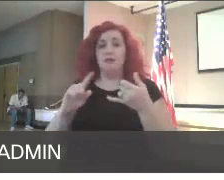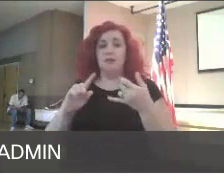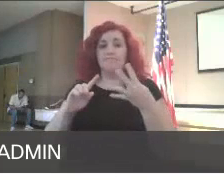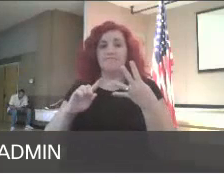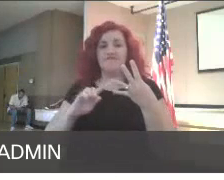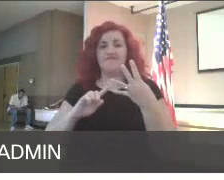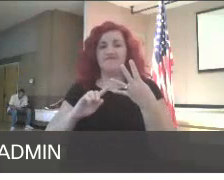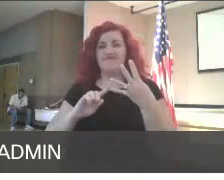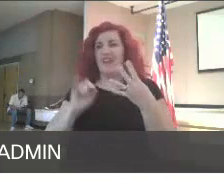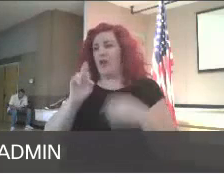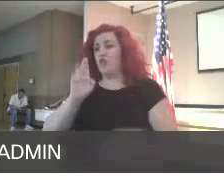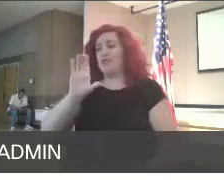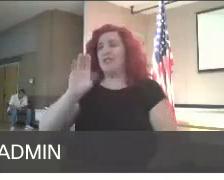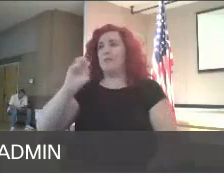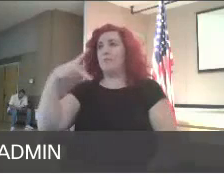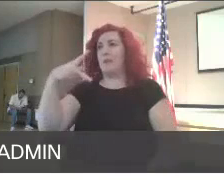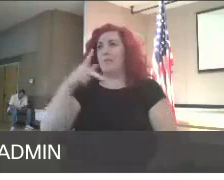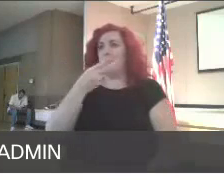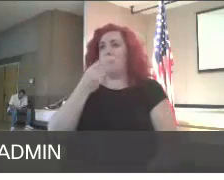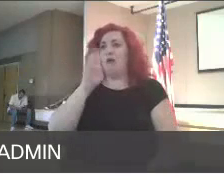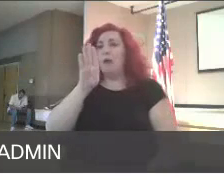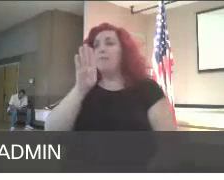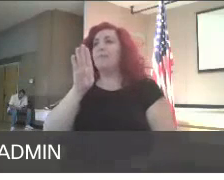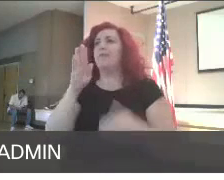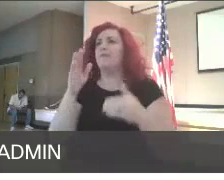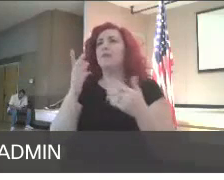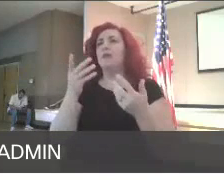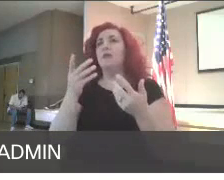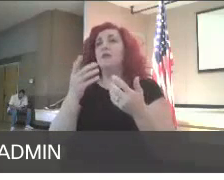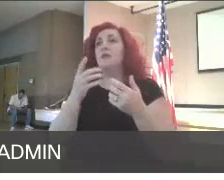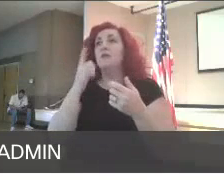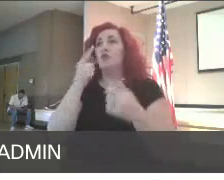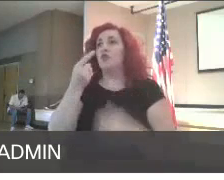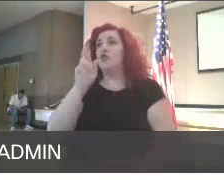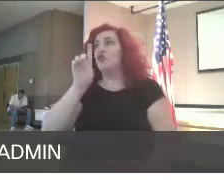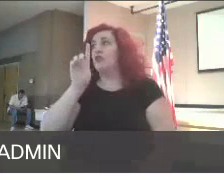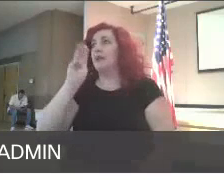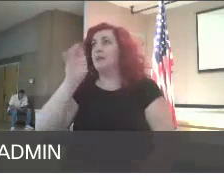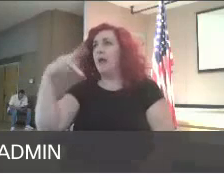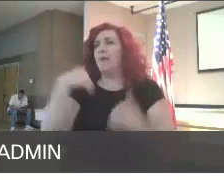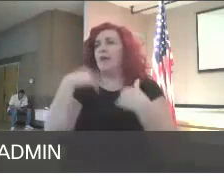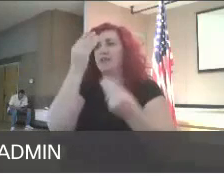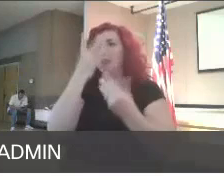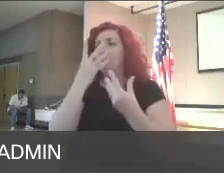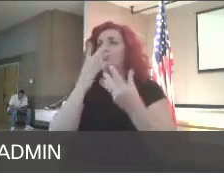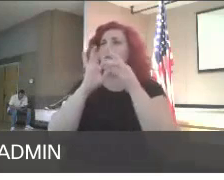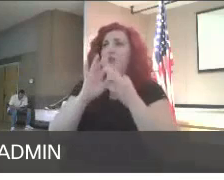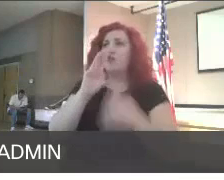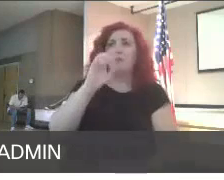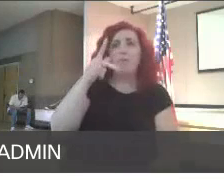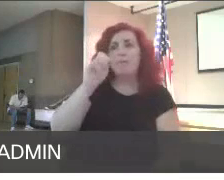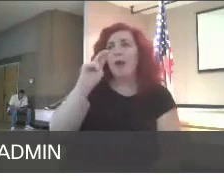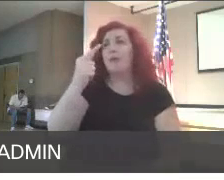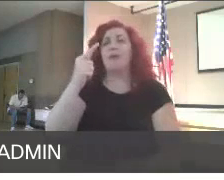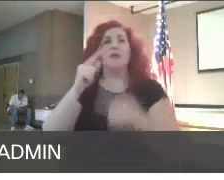The last thing that we have that's mentioned there is the IRC mapping hub. So it has all the spots where it has the grid maps. It has